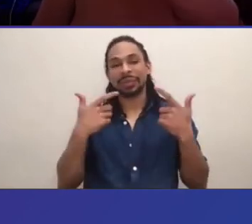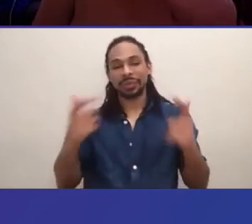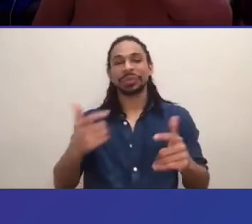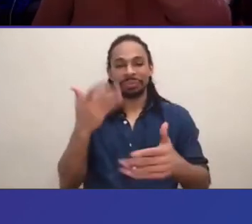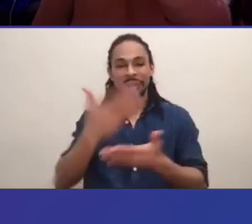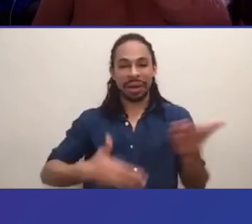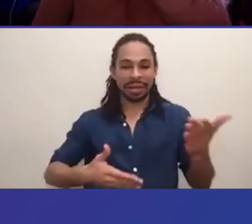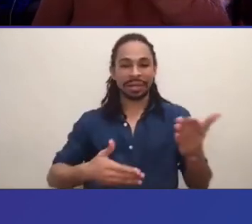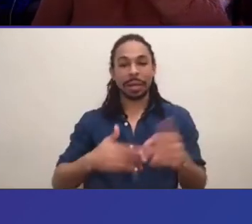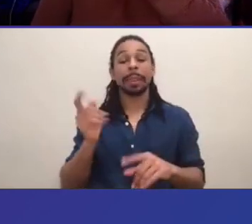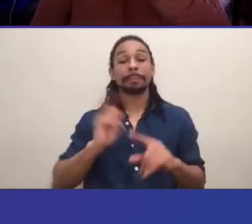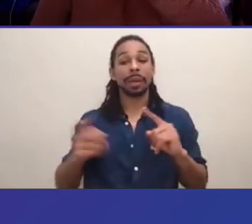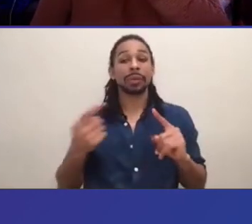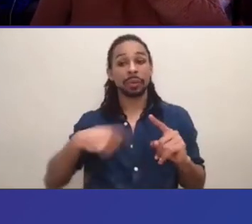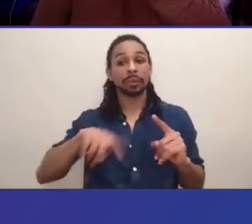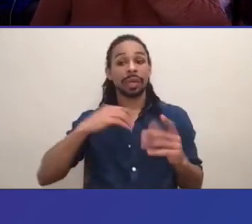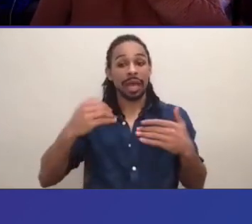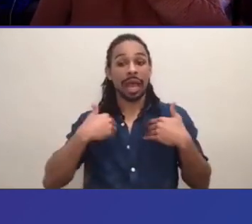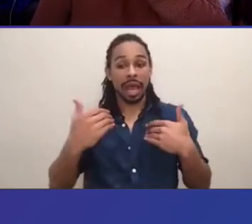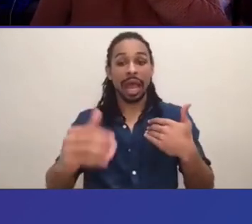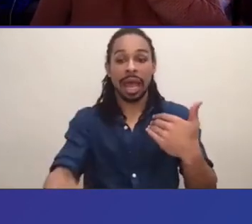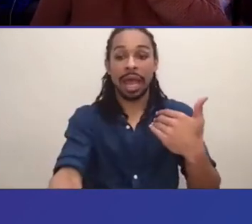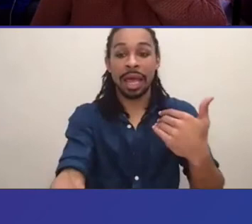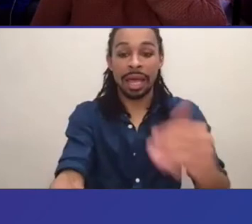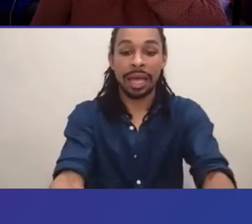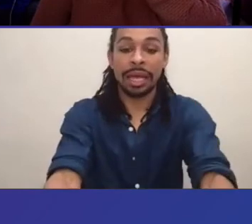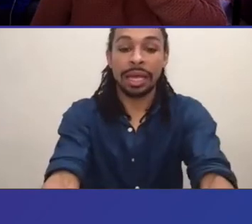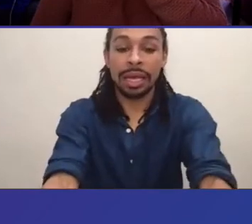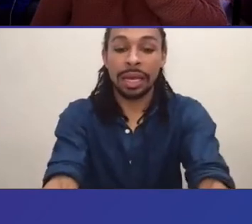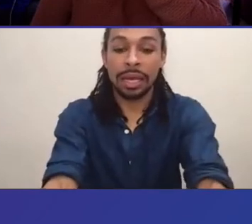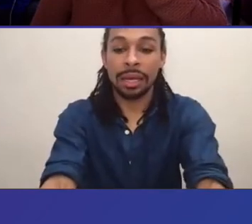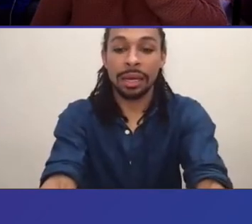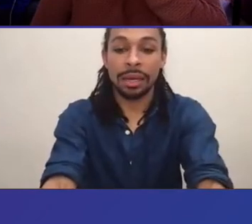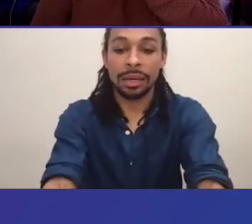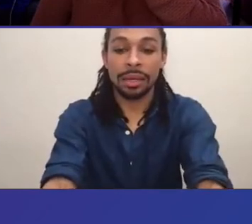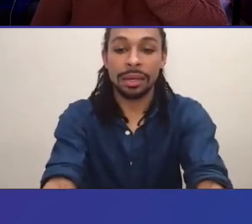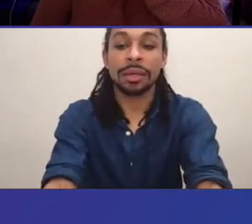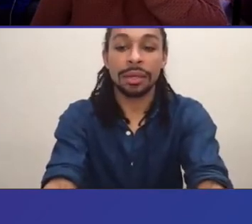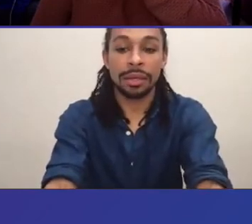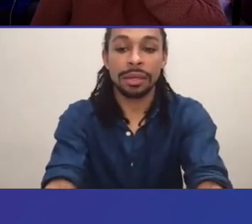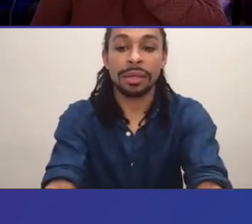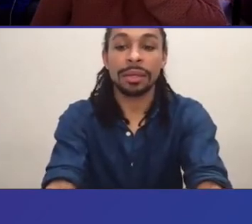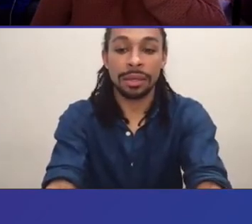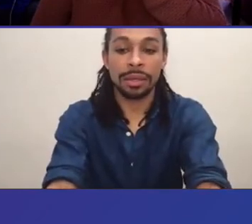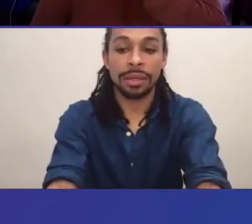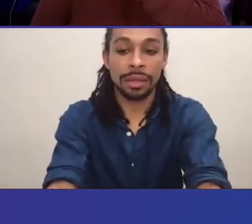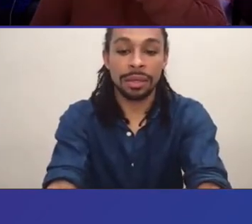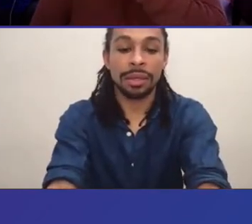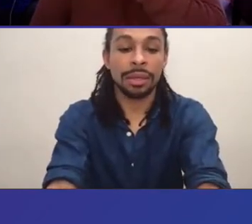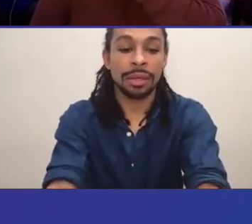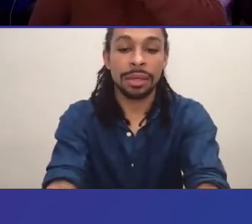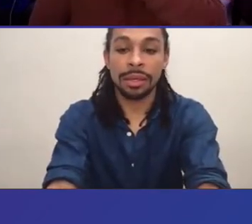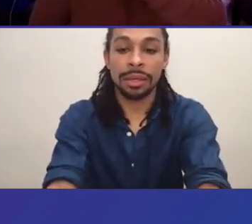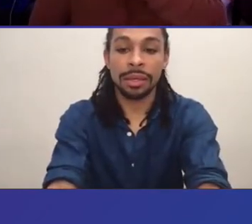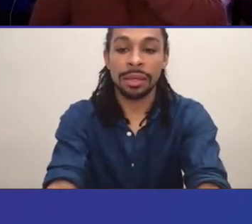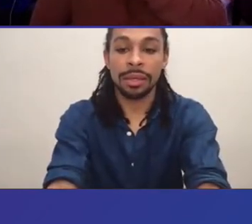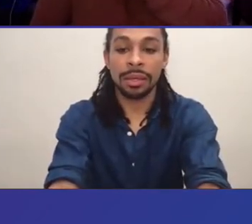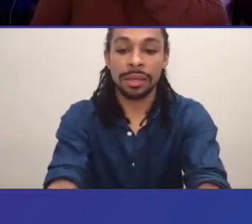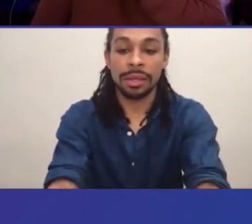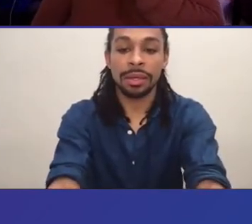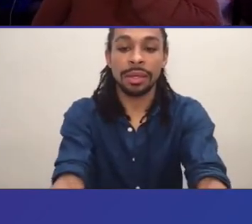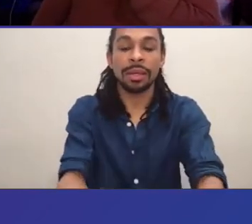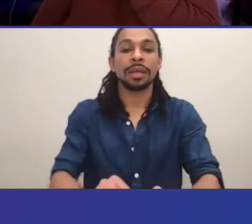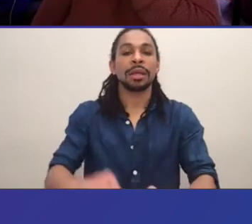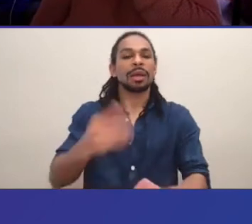ended up having people perform in Philly and Chicago and Miami, and it